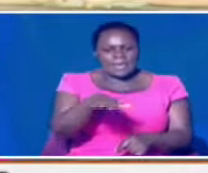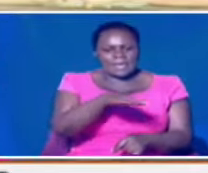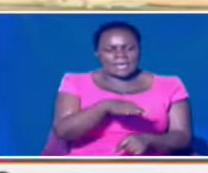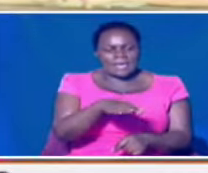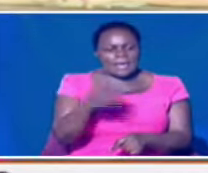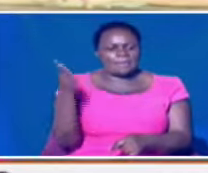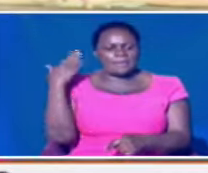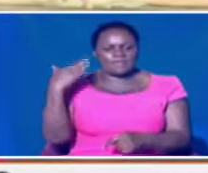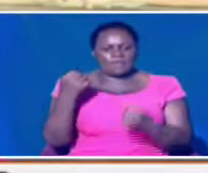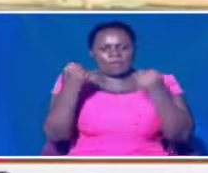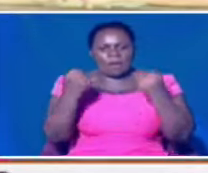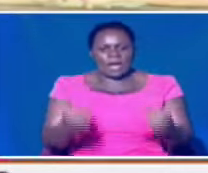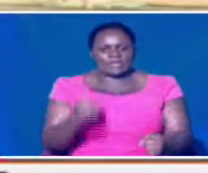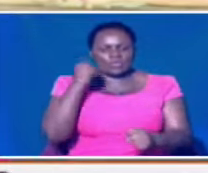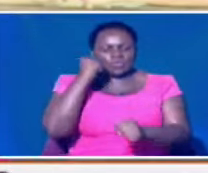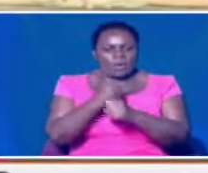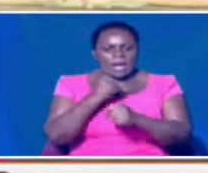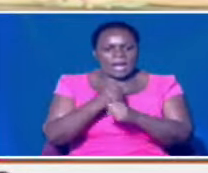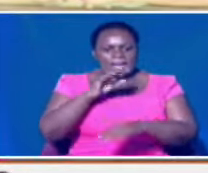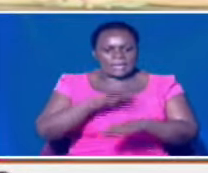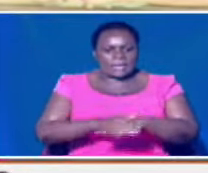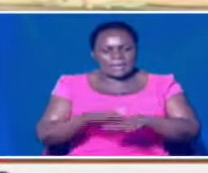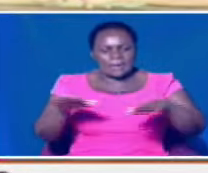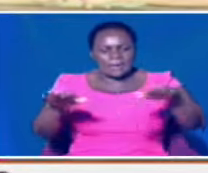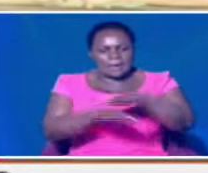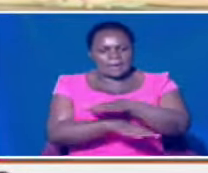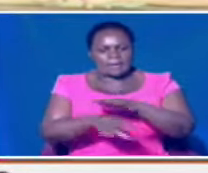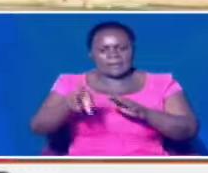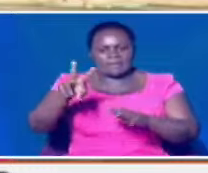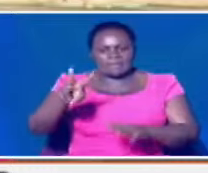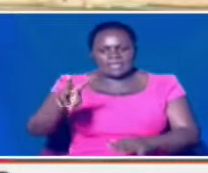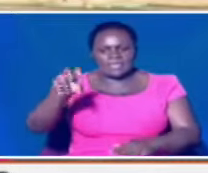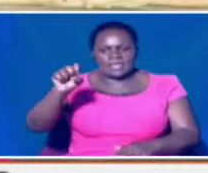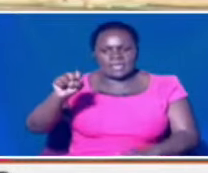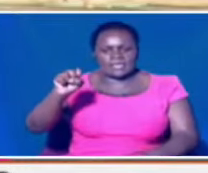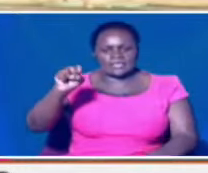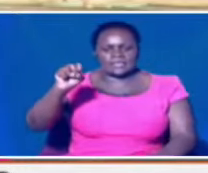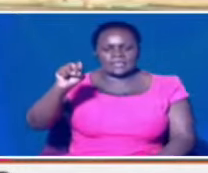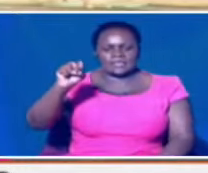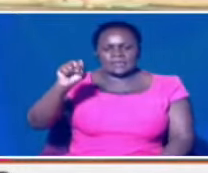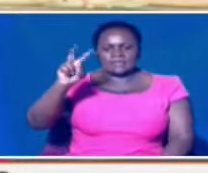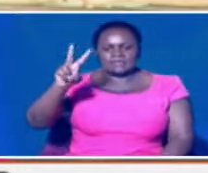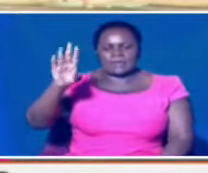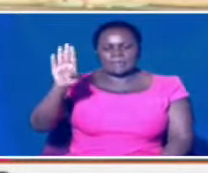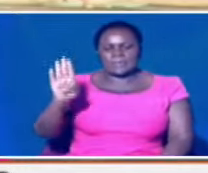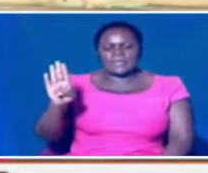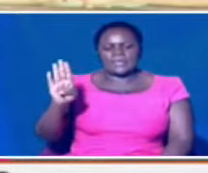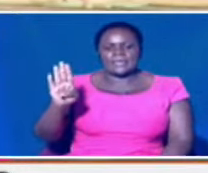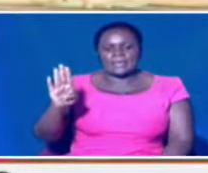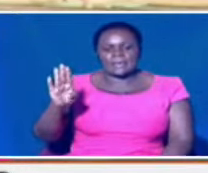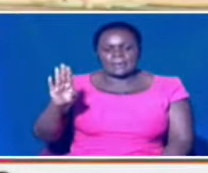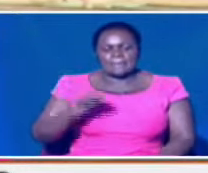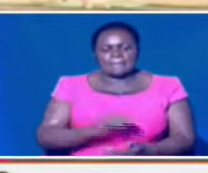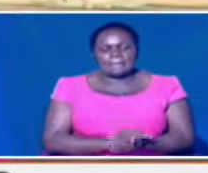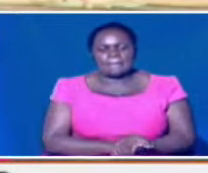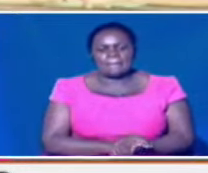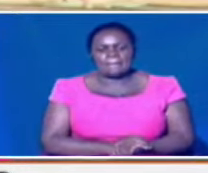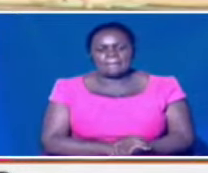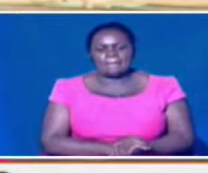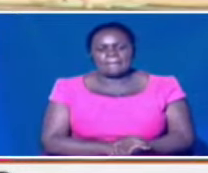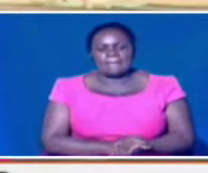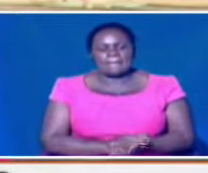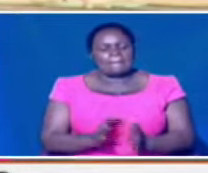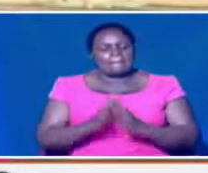were difficult to operationalize under the VSVP, which is the Veterinary Surgeons and Veterinary Professionals Act.